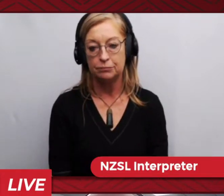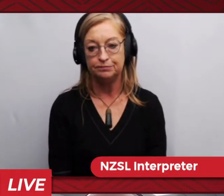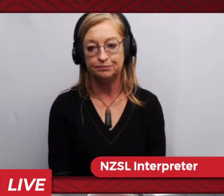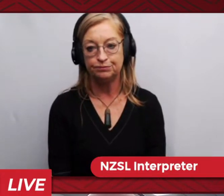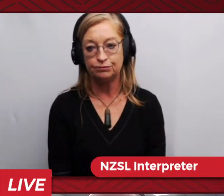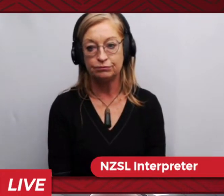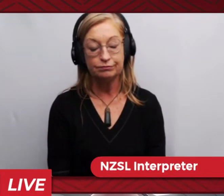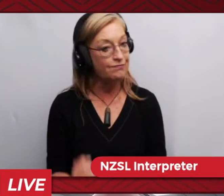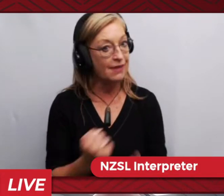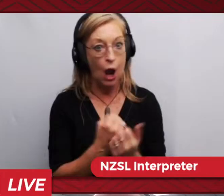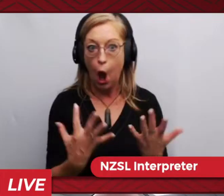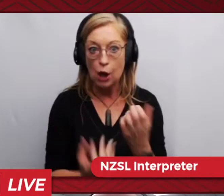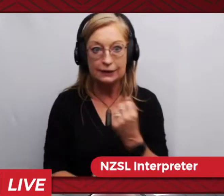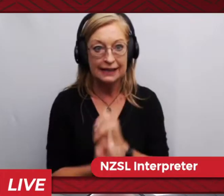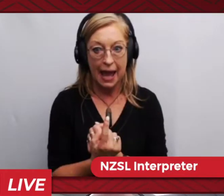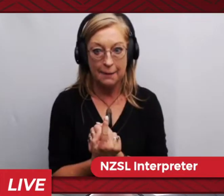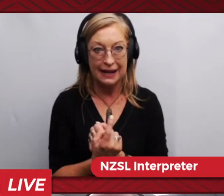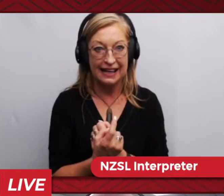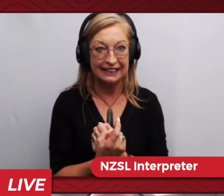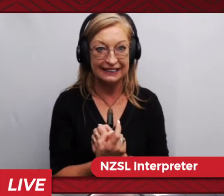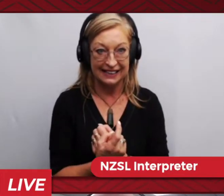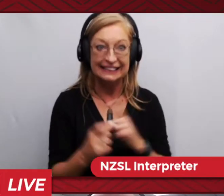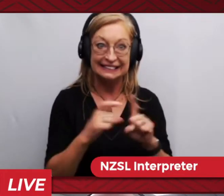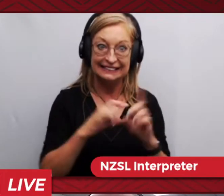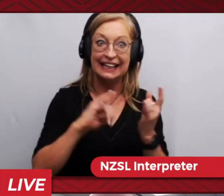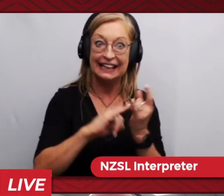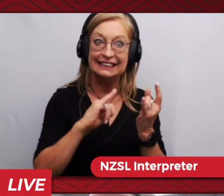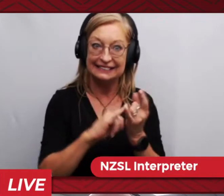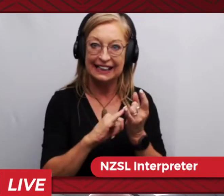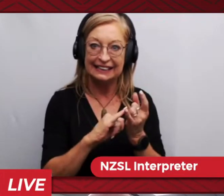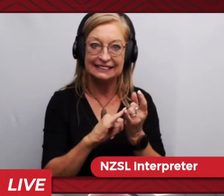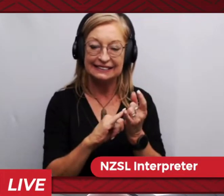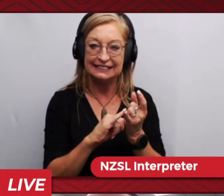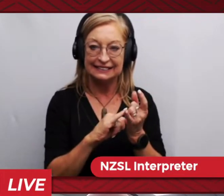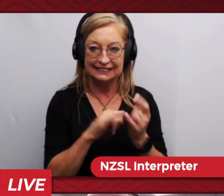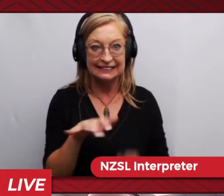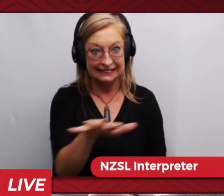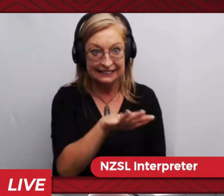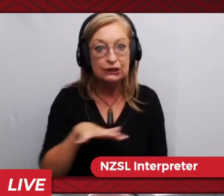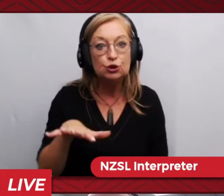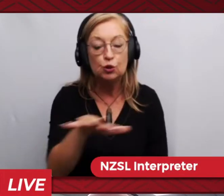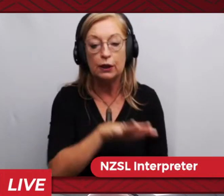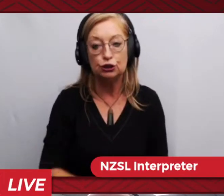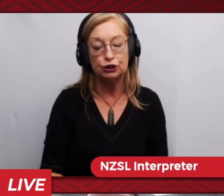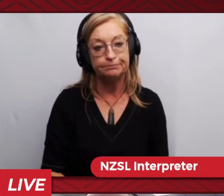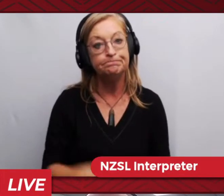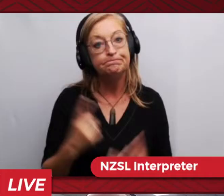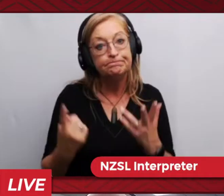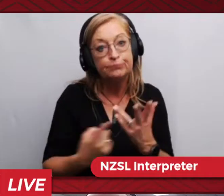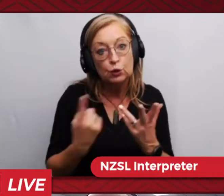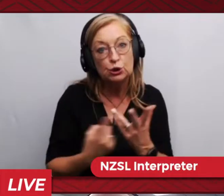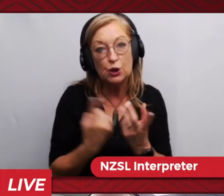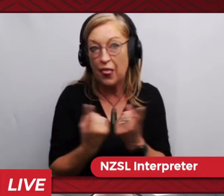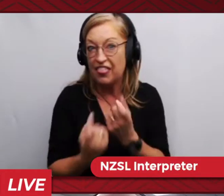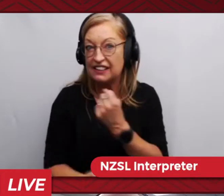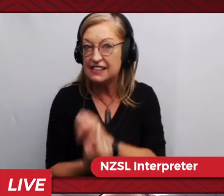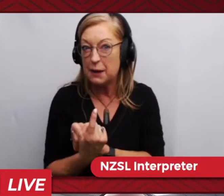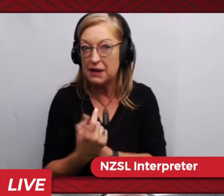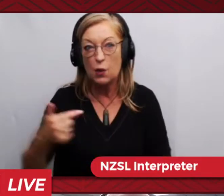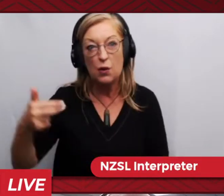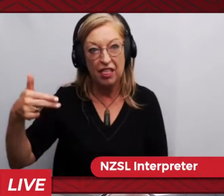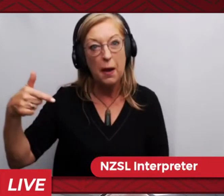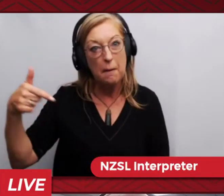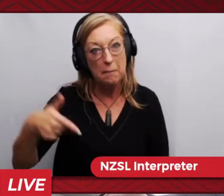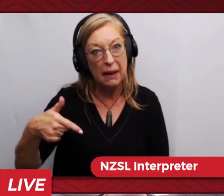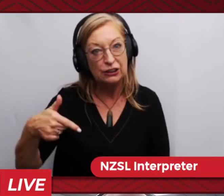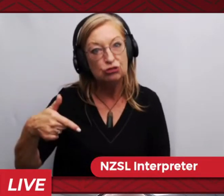There's a lot happening in DSS land, and there's also a lot happening with fuel in New